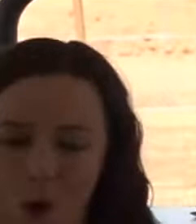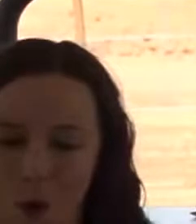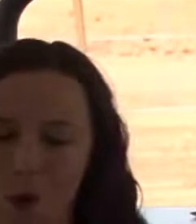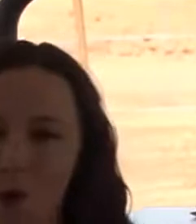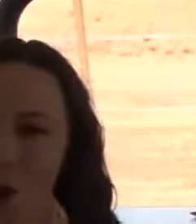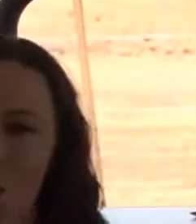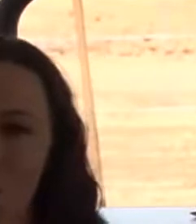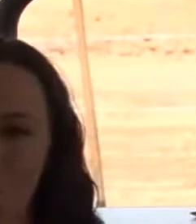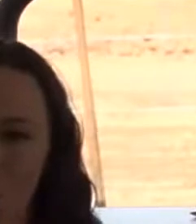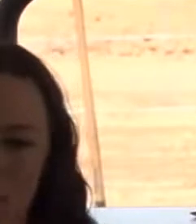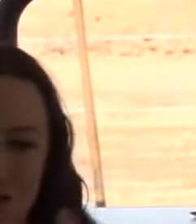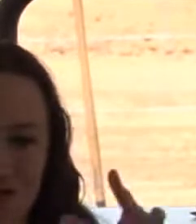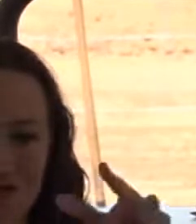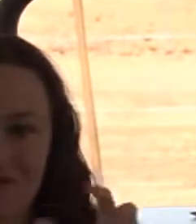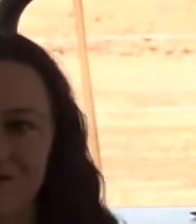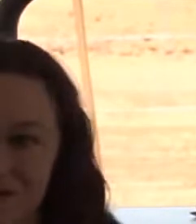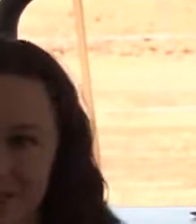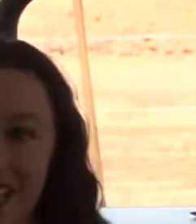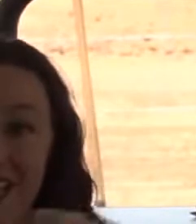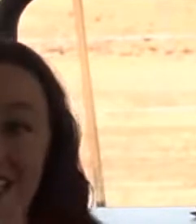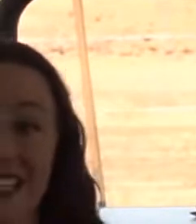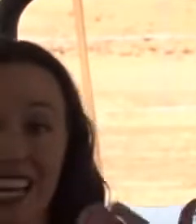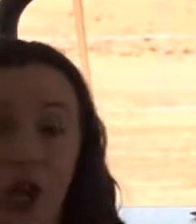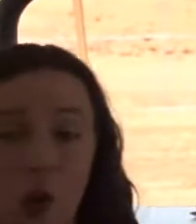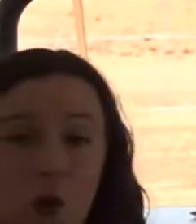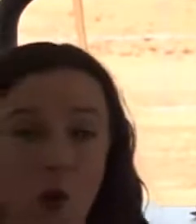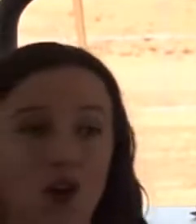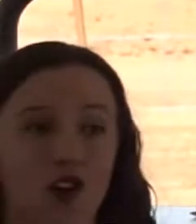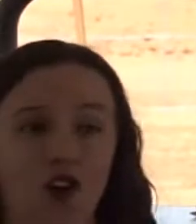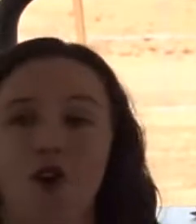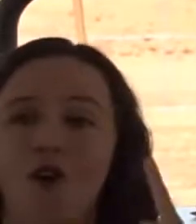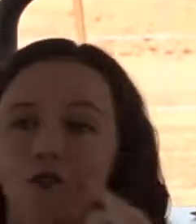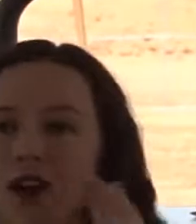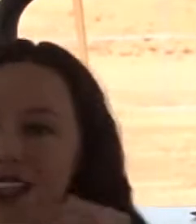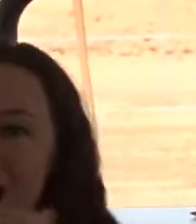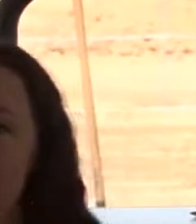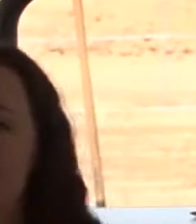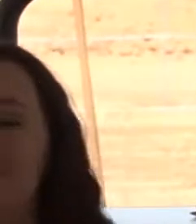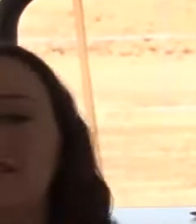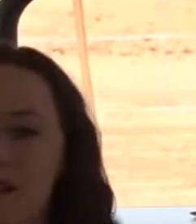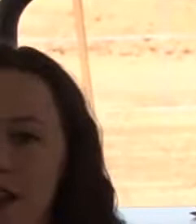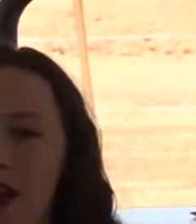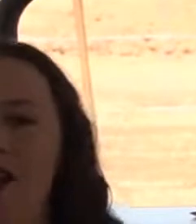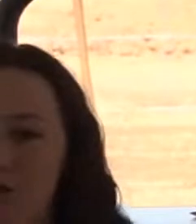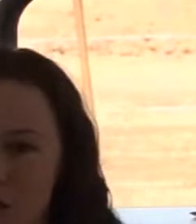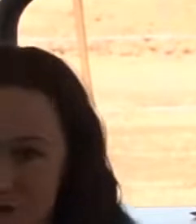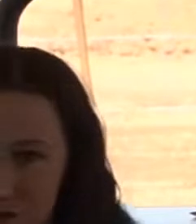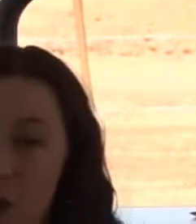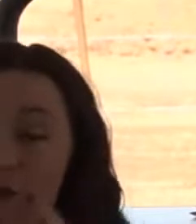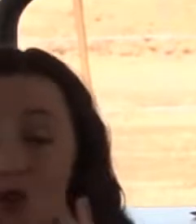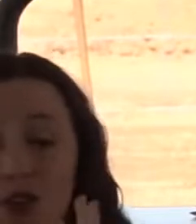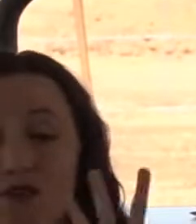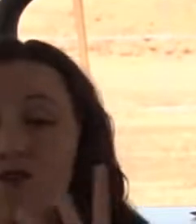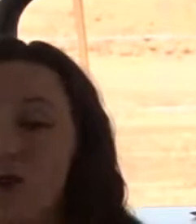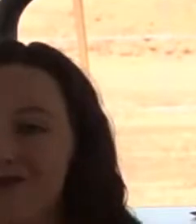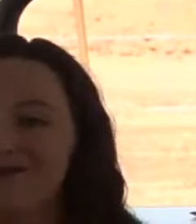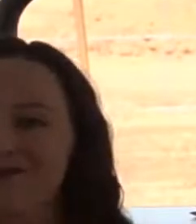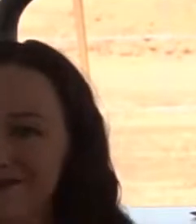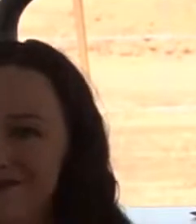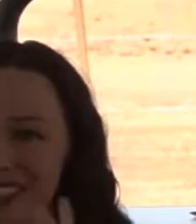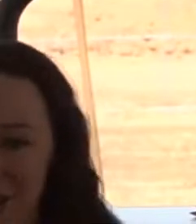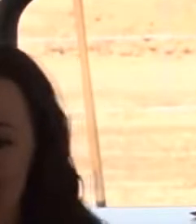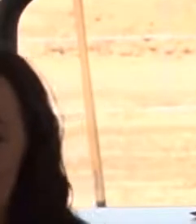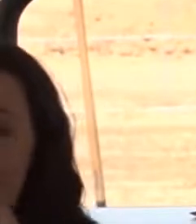be the recipient of the statewide award from the Campaign for College Opportunity for the 4th consecutive year for